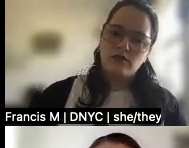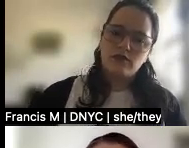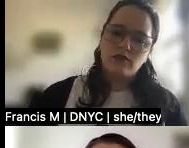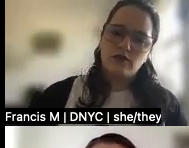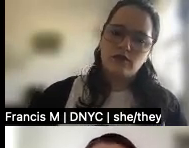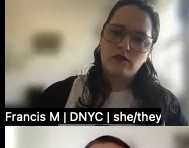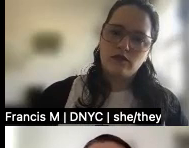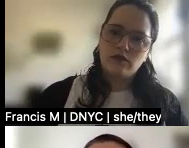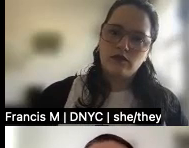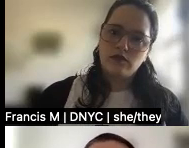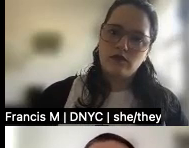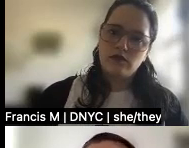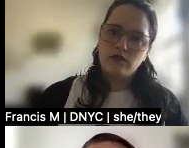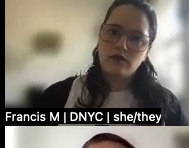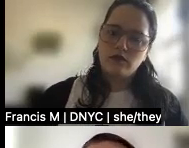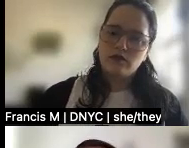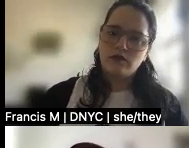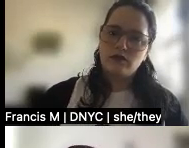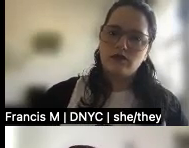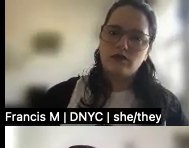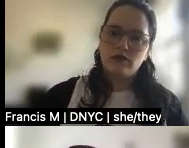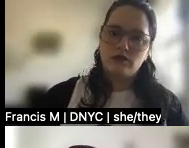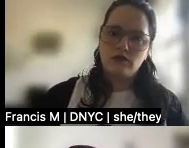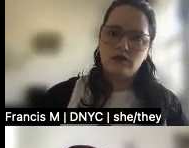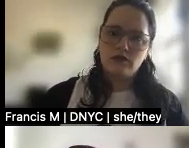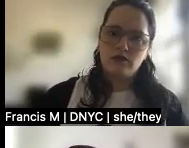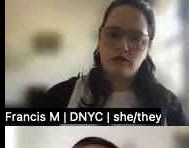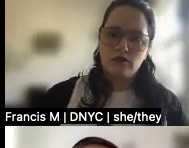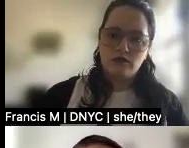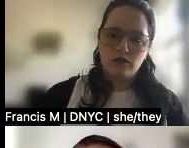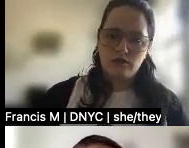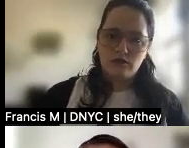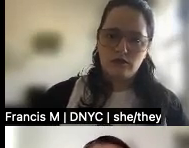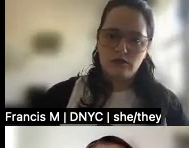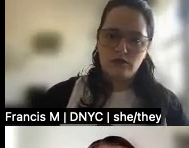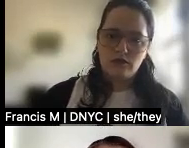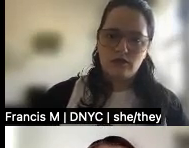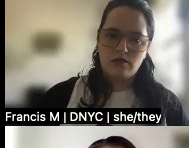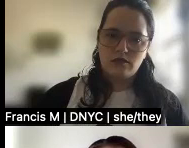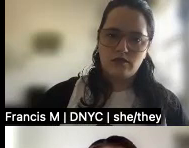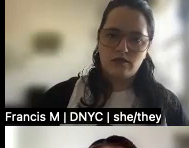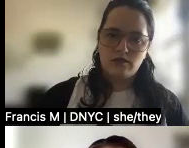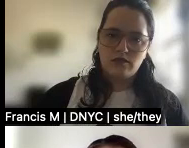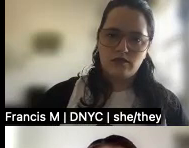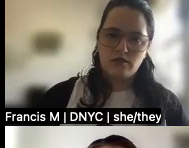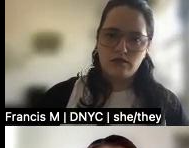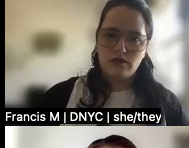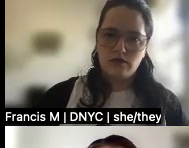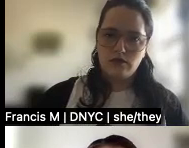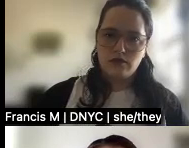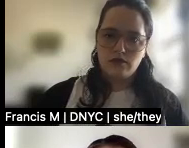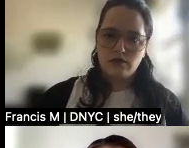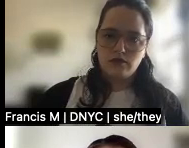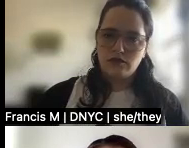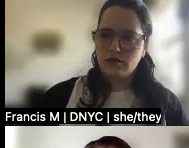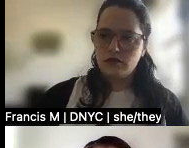systems of oppression as manifested through white supremacy and the ongoing COVID-19 pandemic.